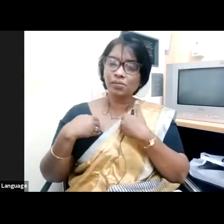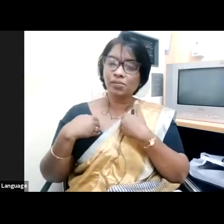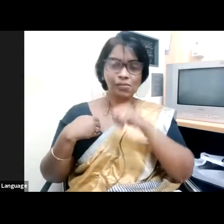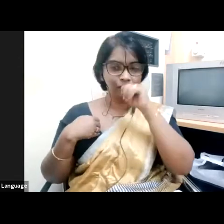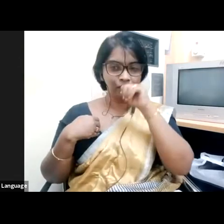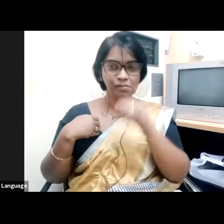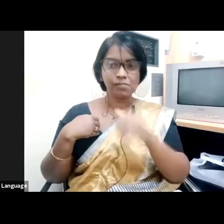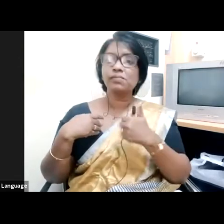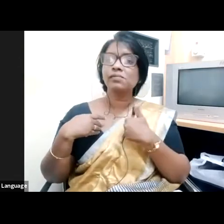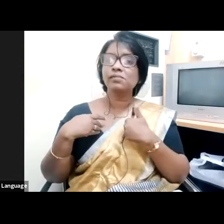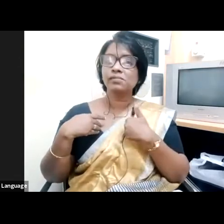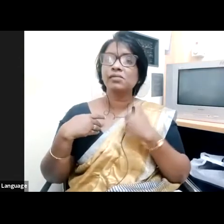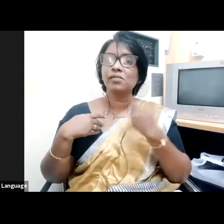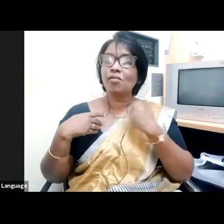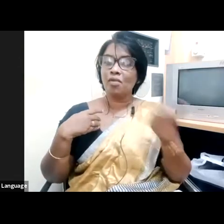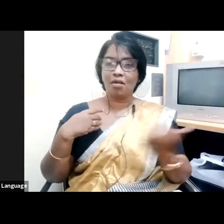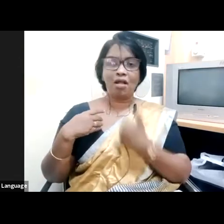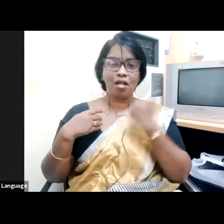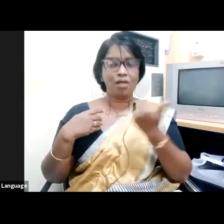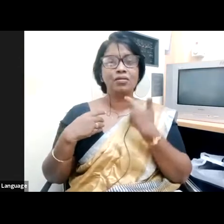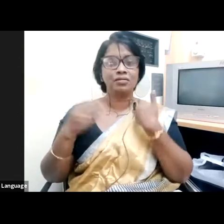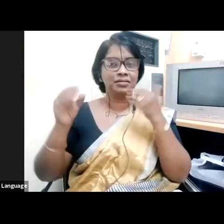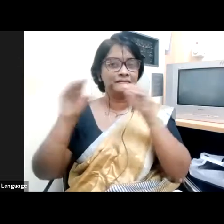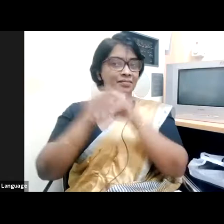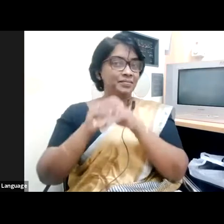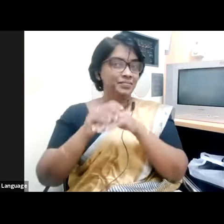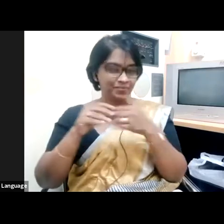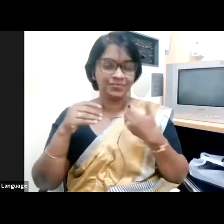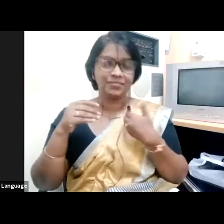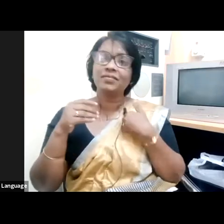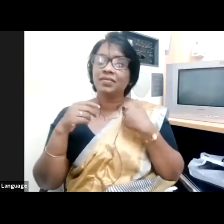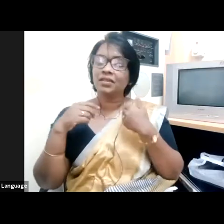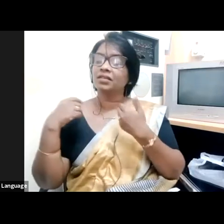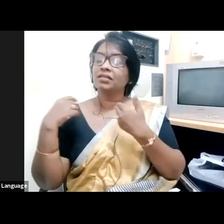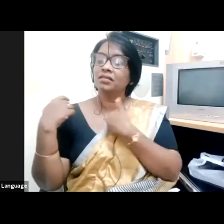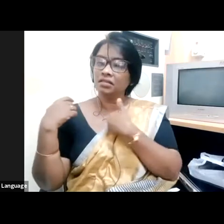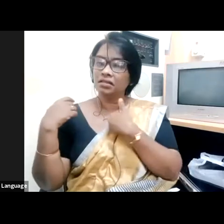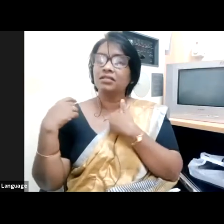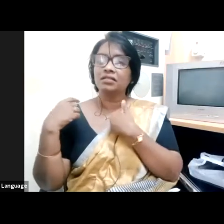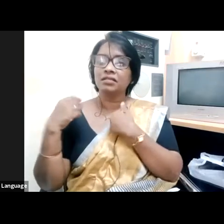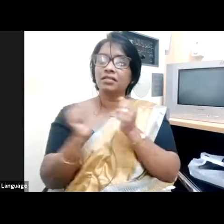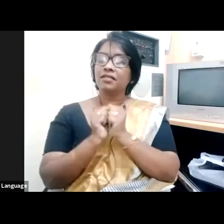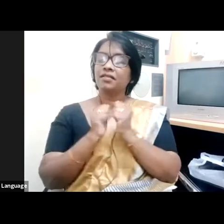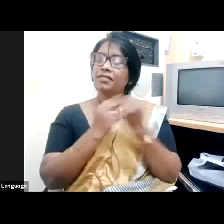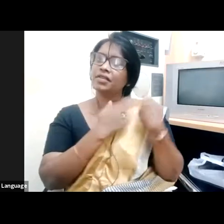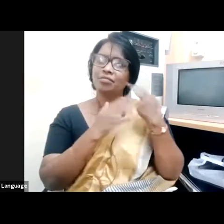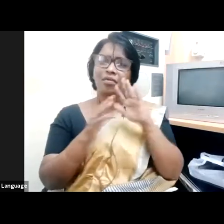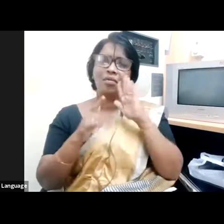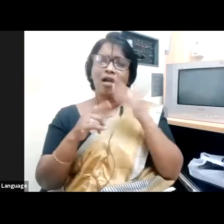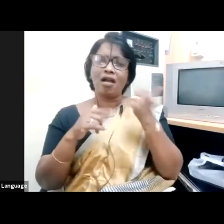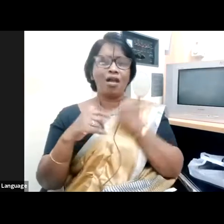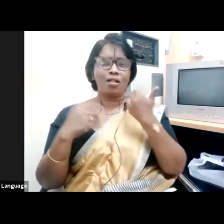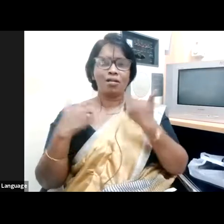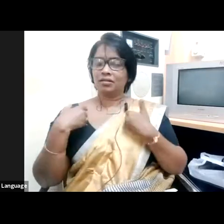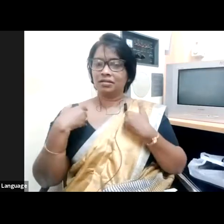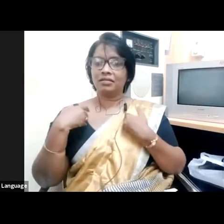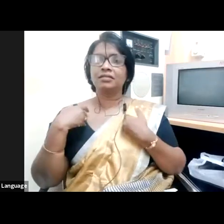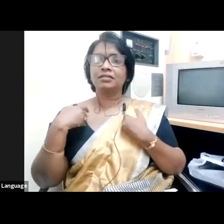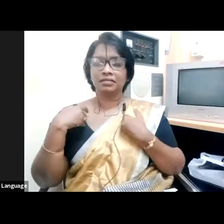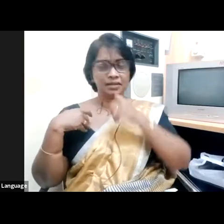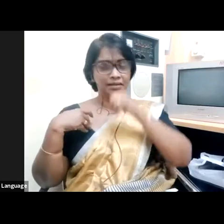on the block, given my recent role, taking up the position of the first female chair of